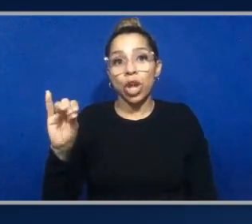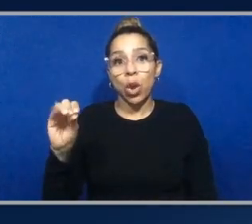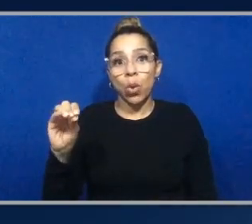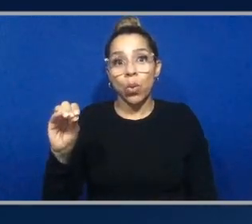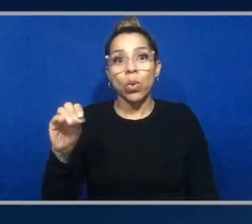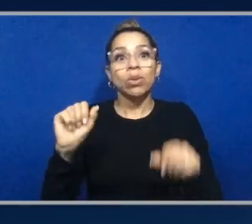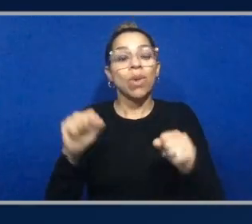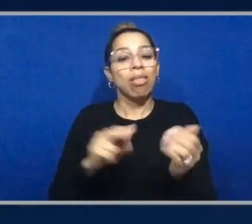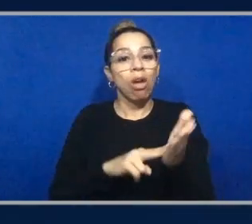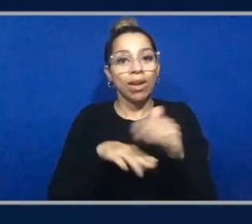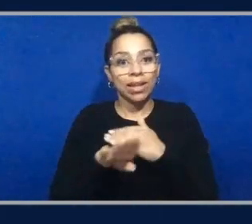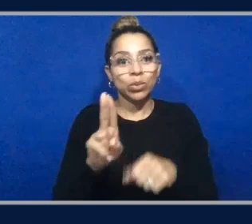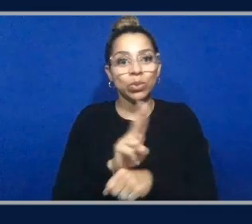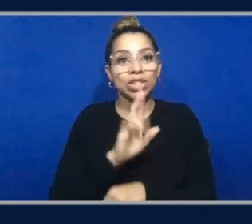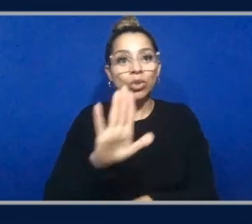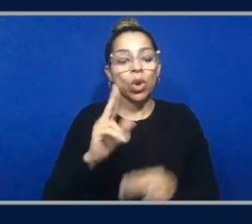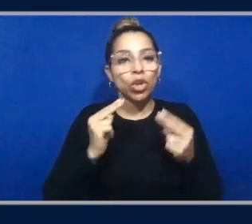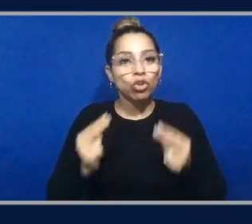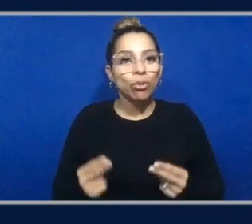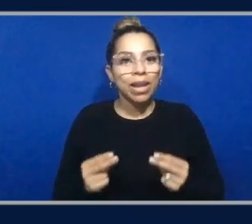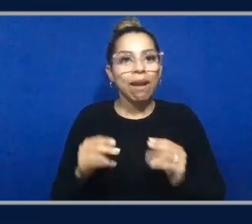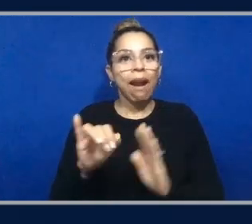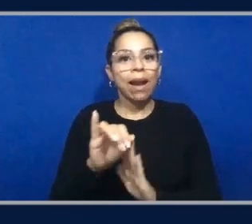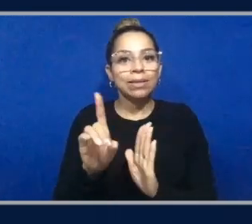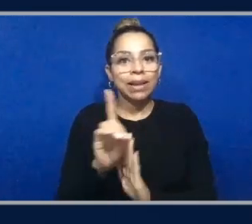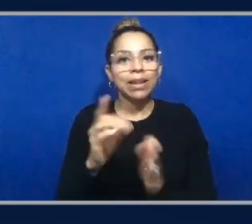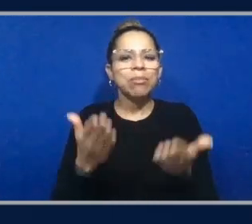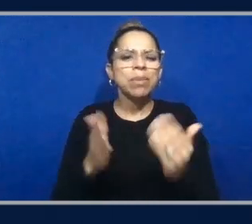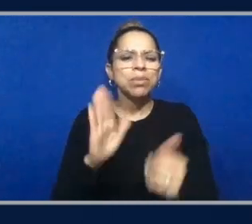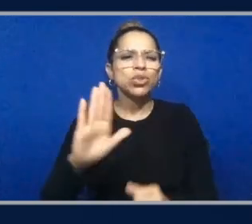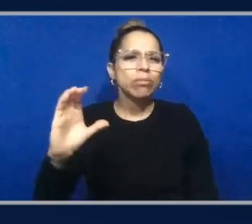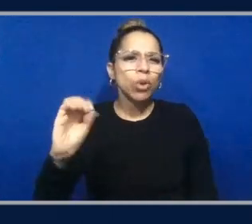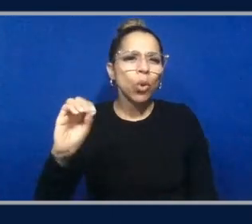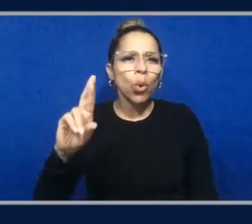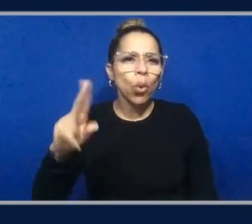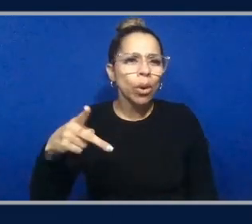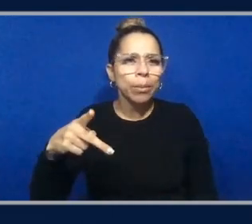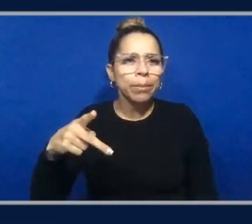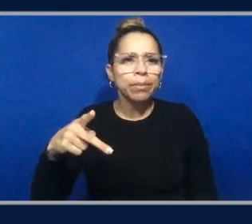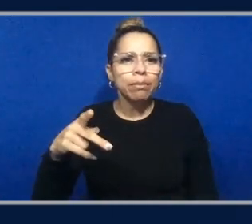your active directory corporate identity, Right. and then all